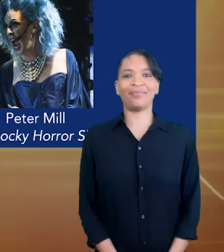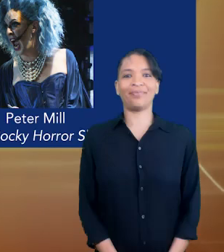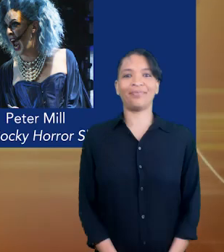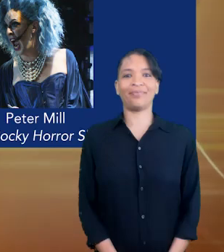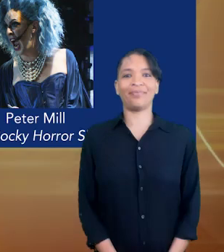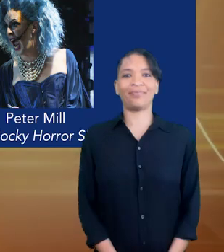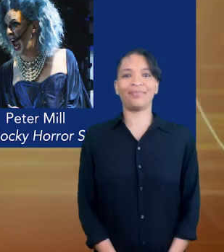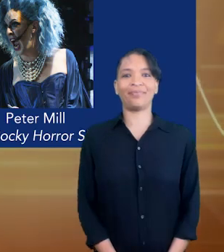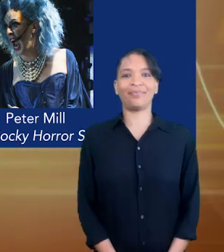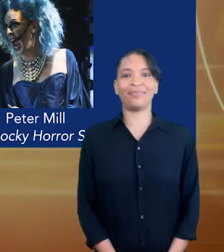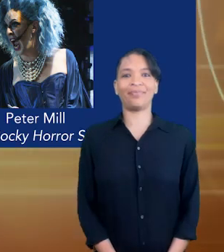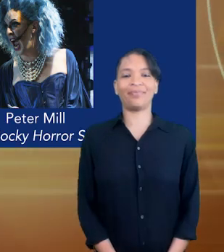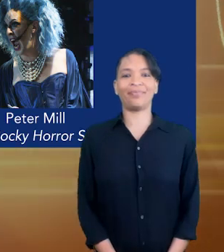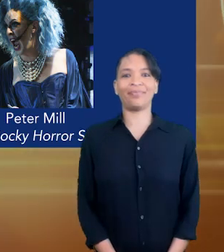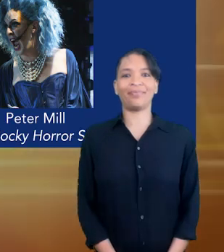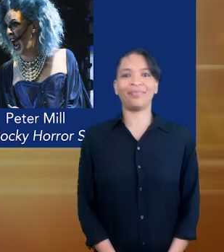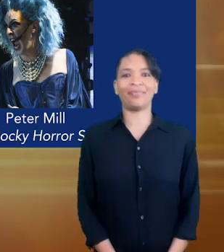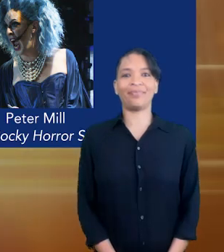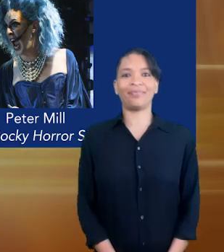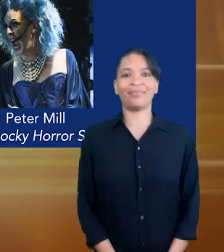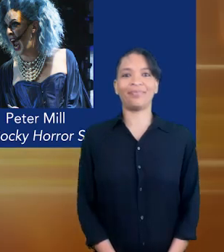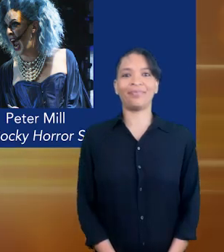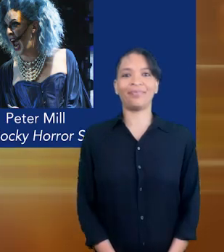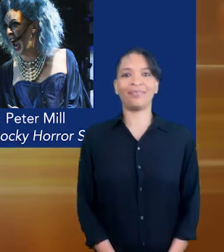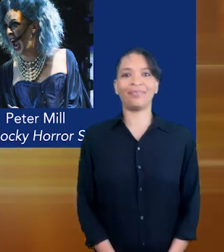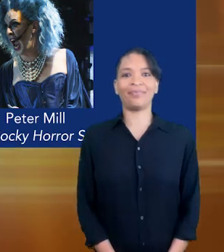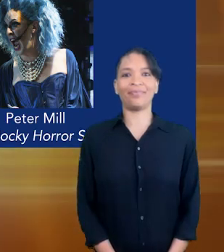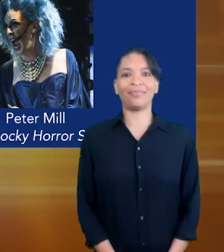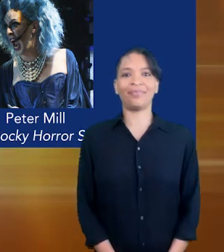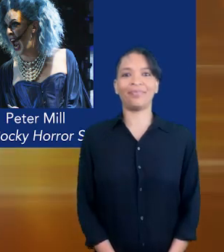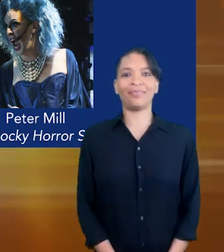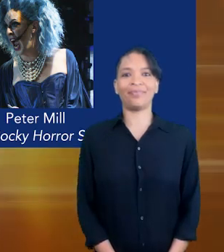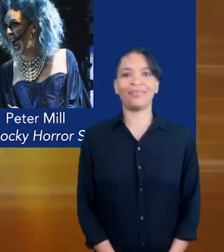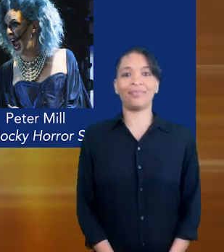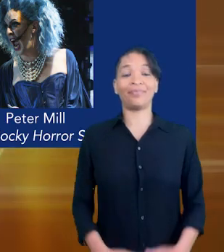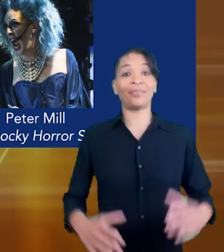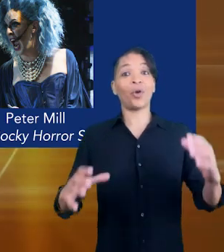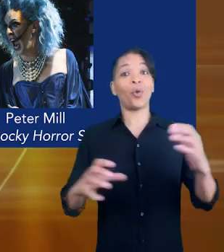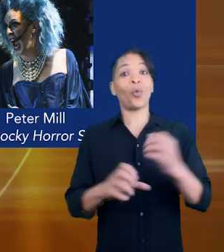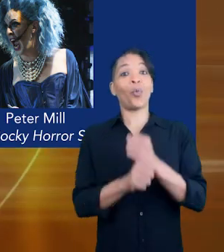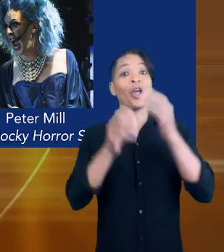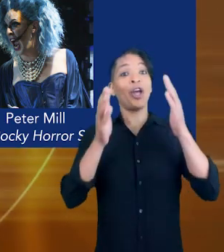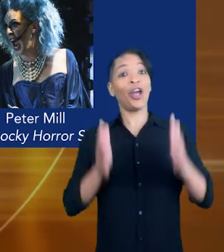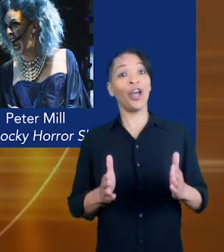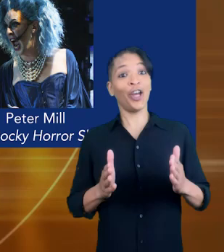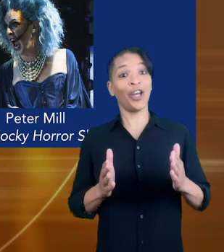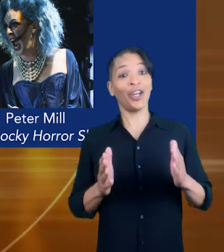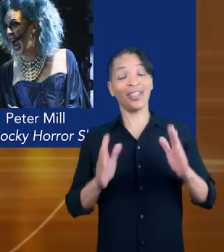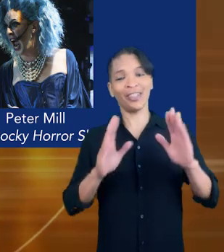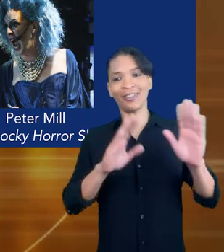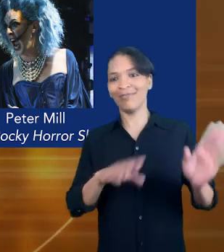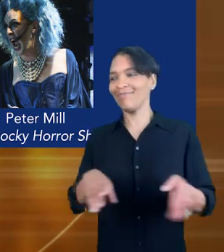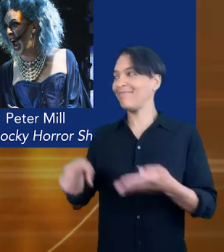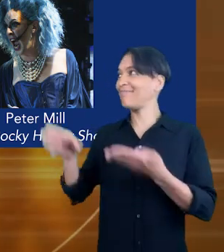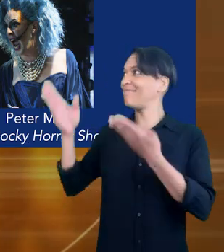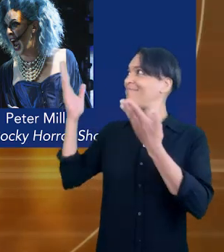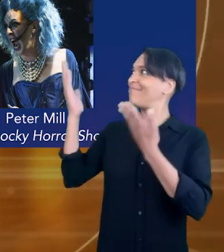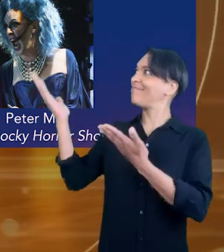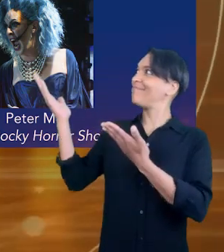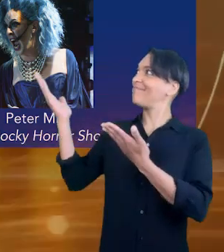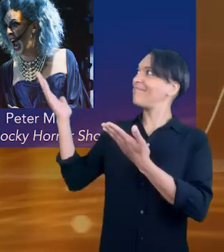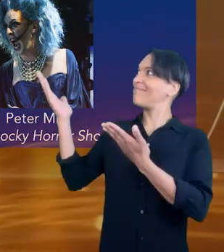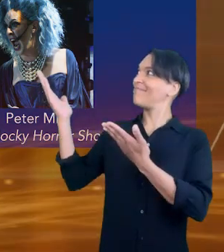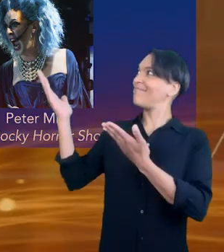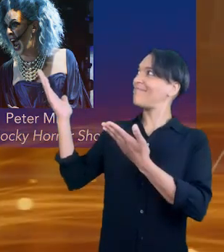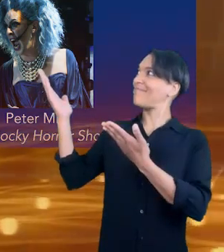American Repertory Theater, and Peter Mill for the Rocky Horror Show, Moonbox Productions. And the Elliot Norton